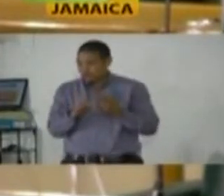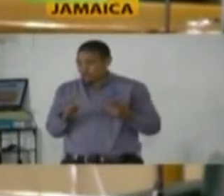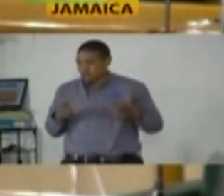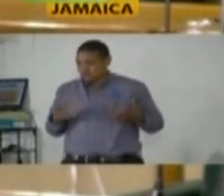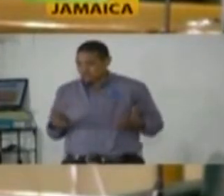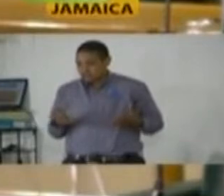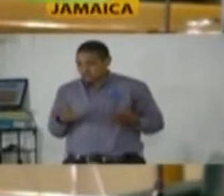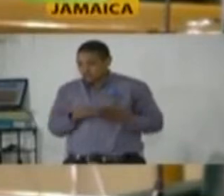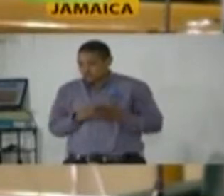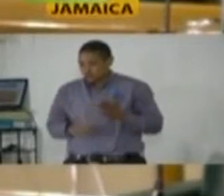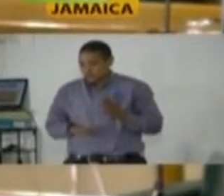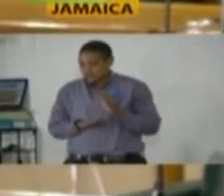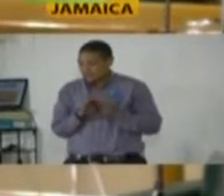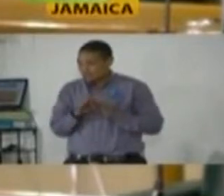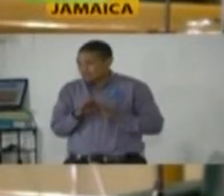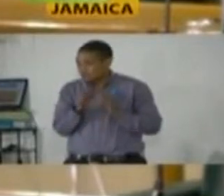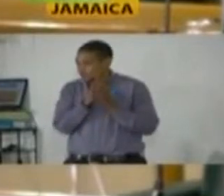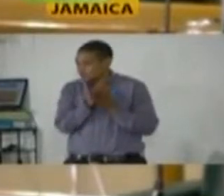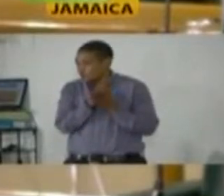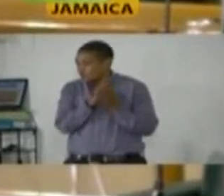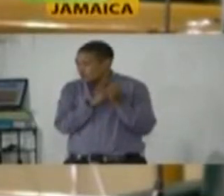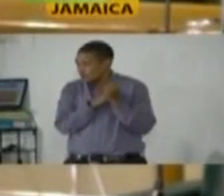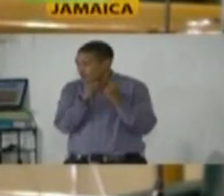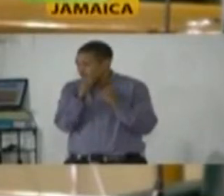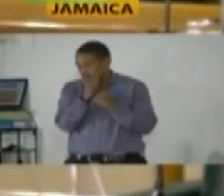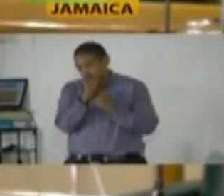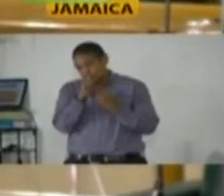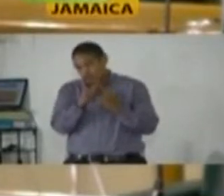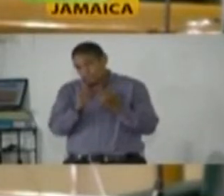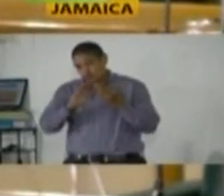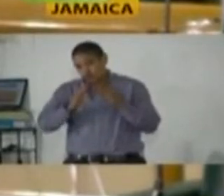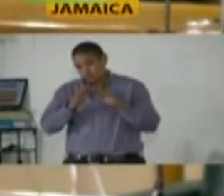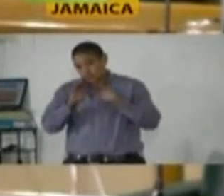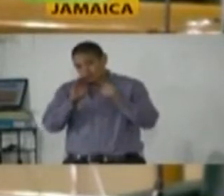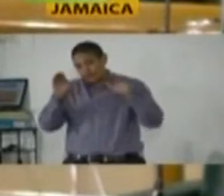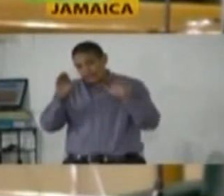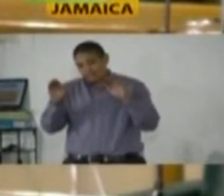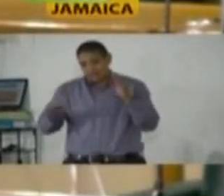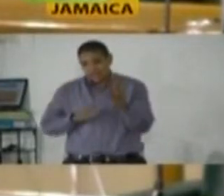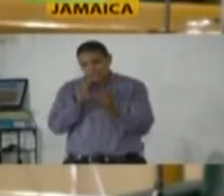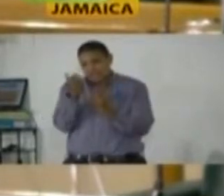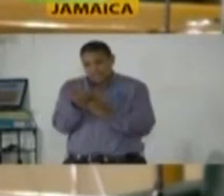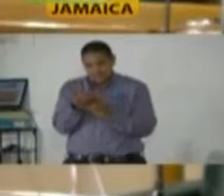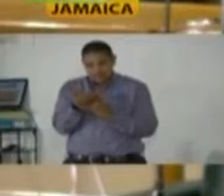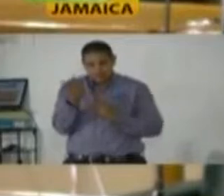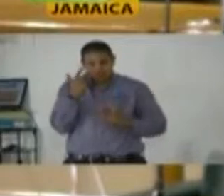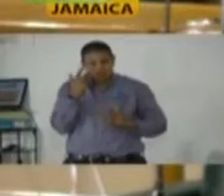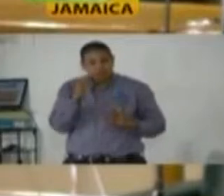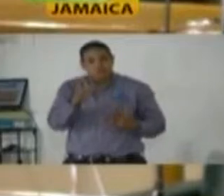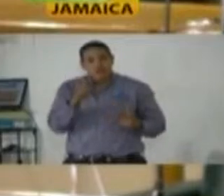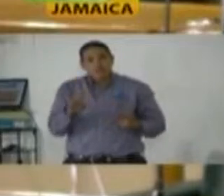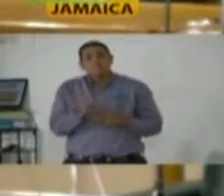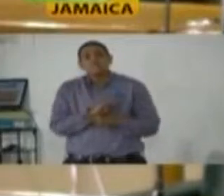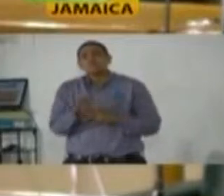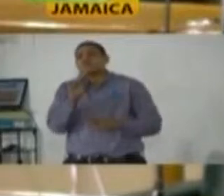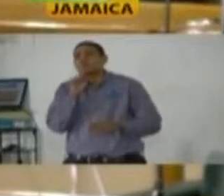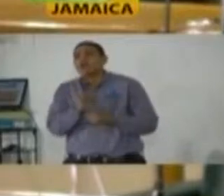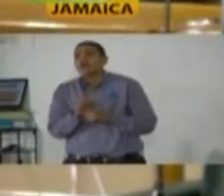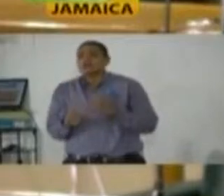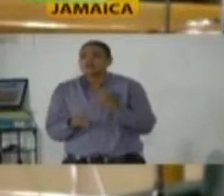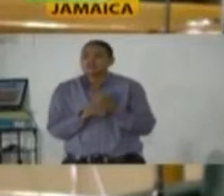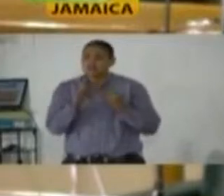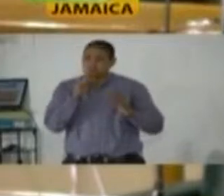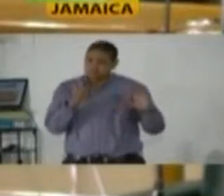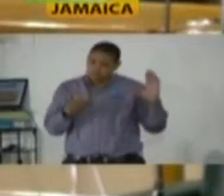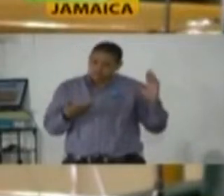student development, school infrastructure, and community-level intervention. The ministry is also committed to include an